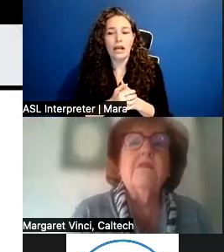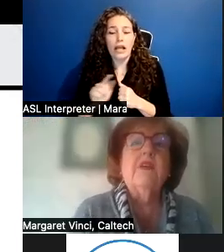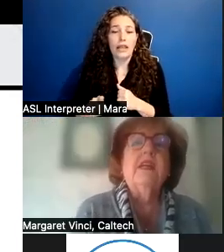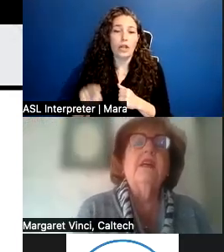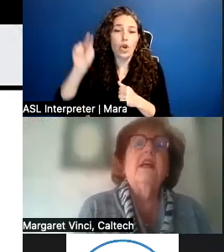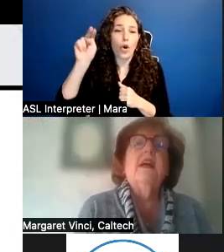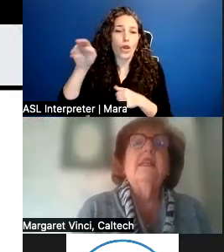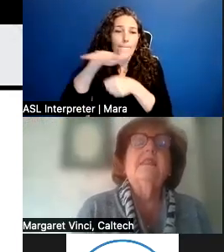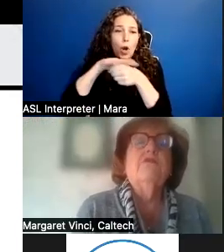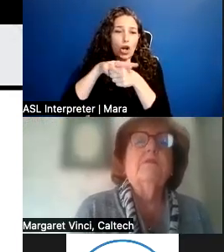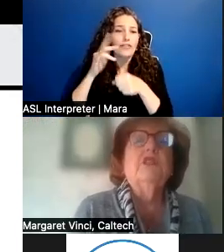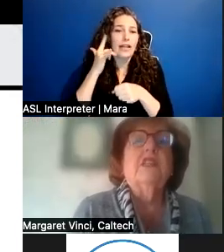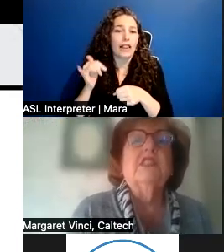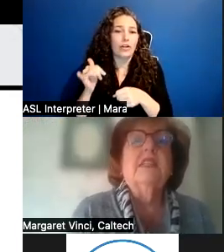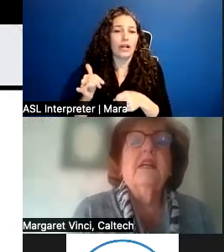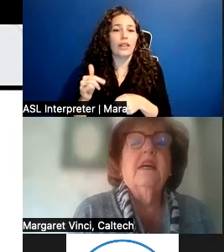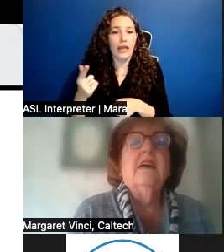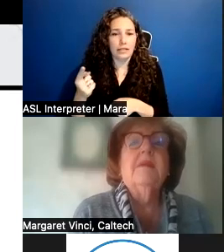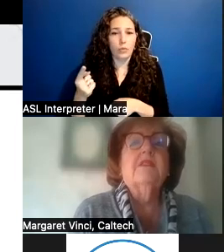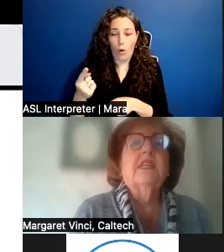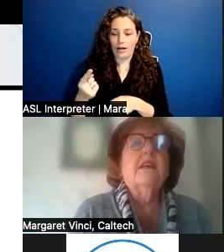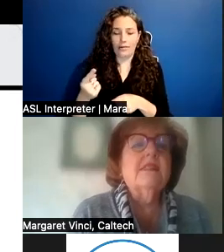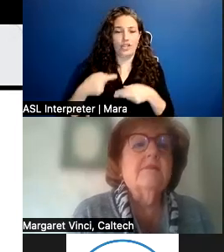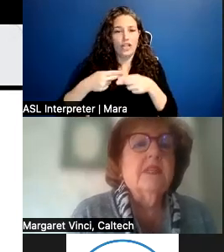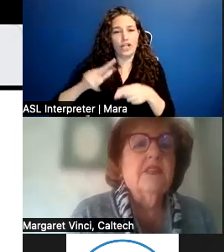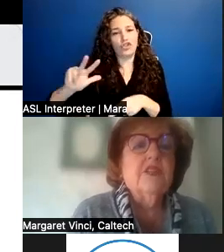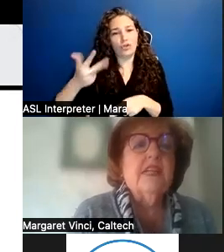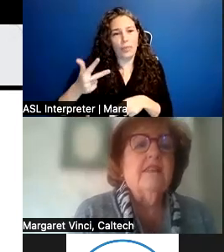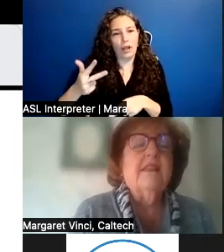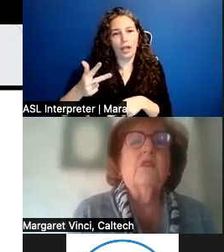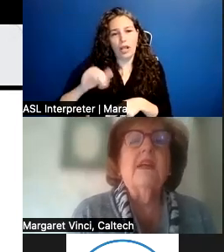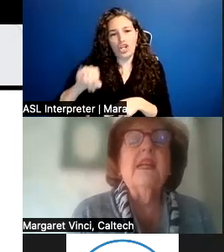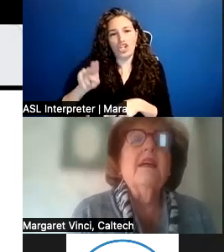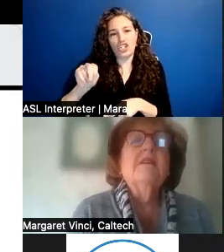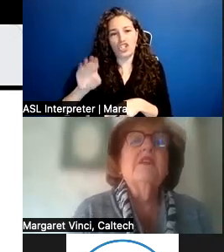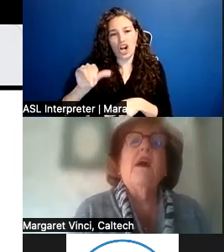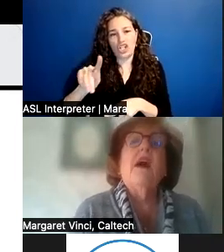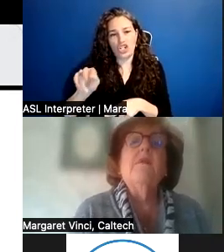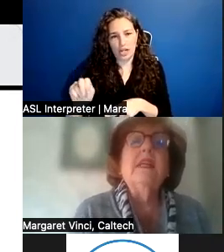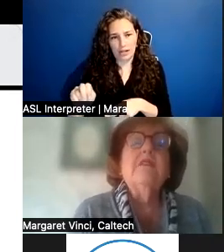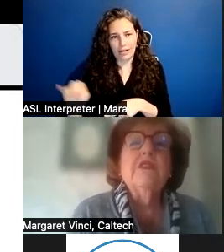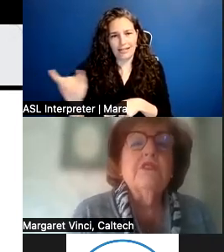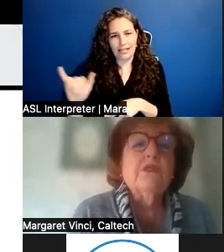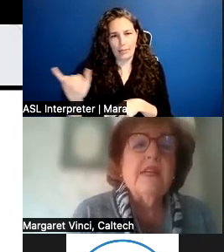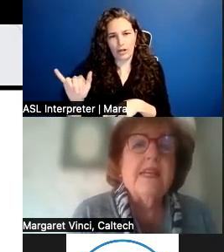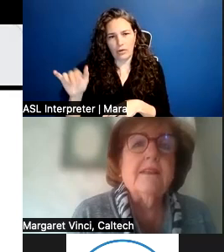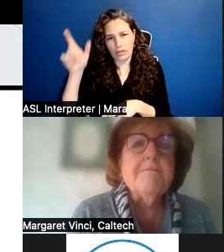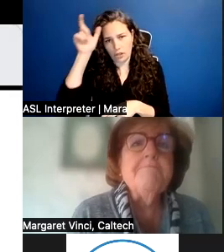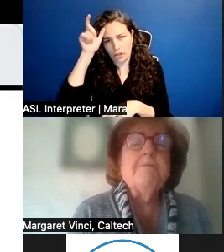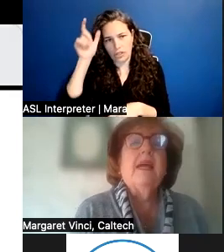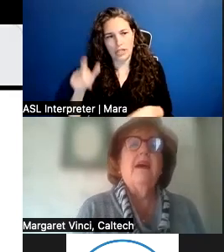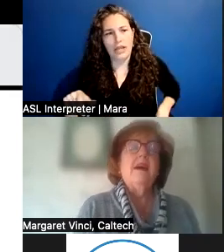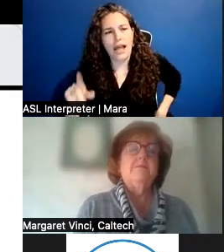of California, it is a triple junction. Actually kind of similar to Turkey, I think, Lori. So I want to introduce Lori